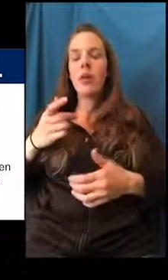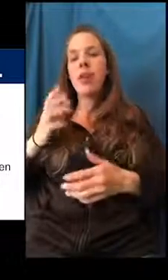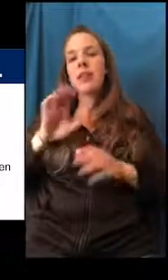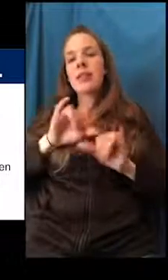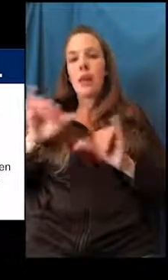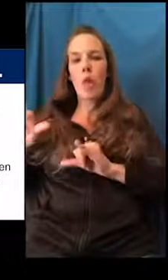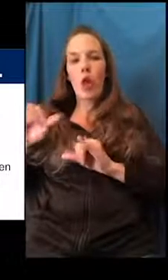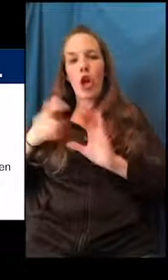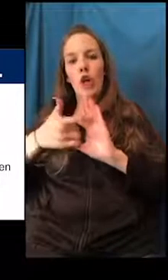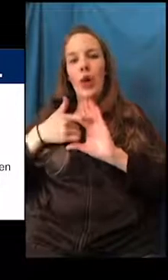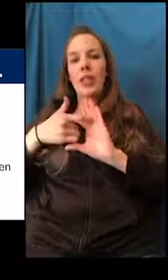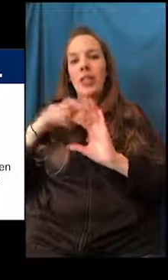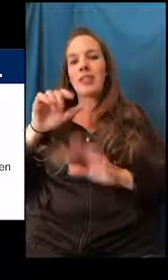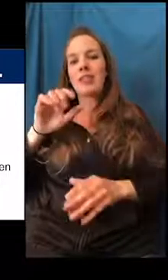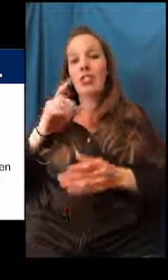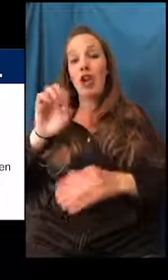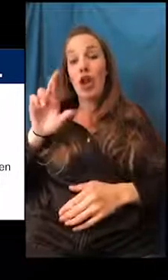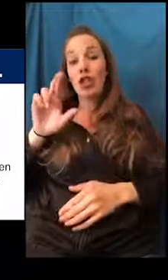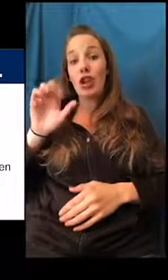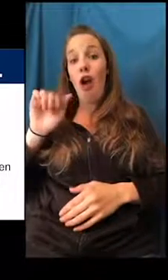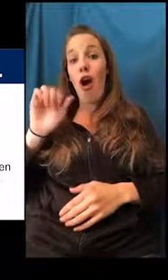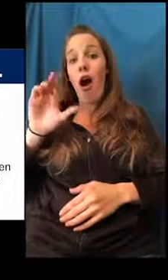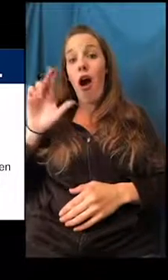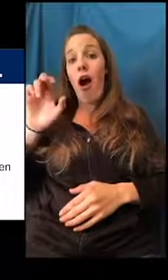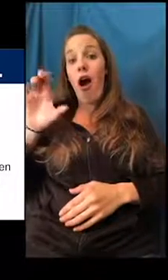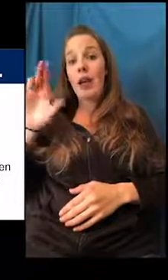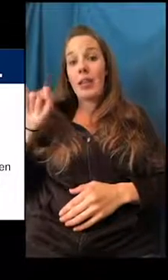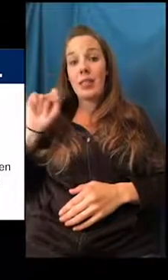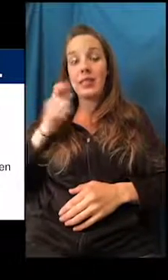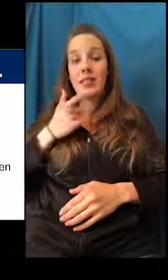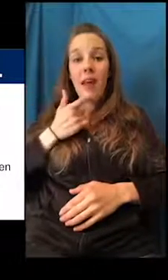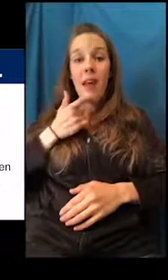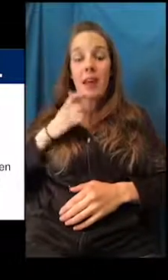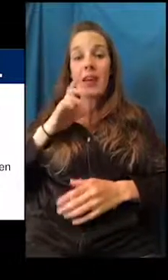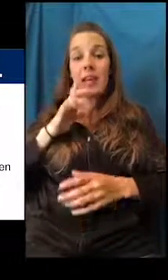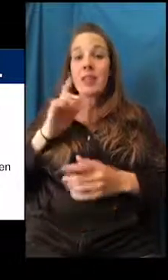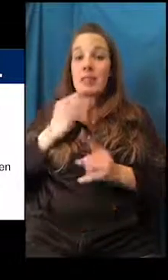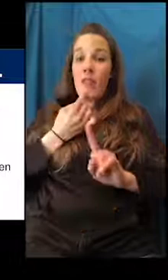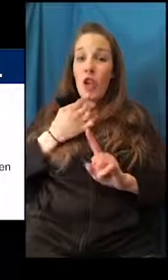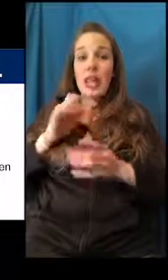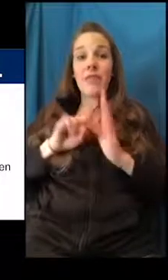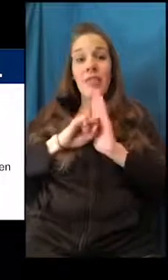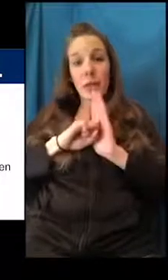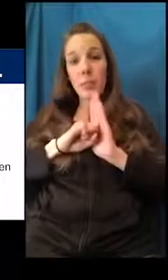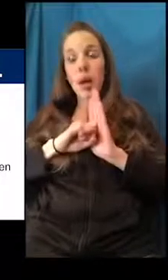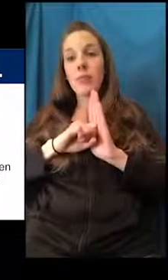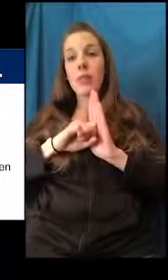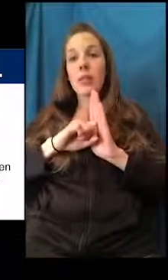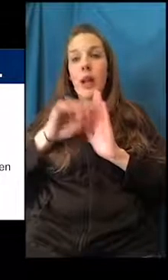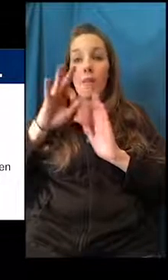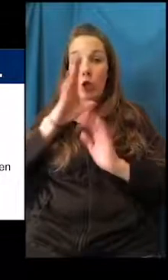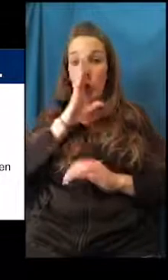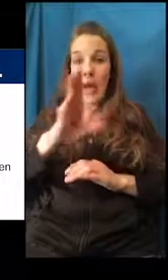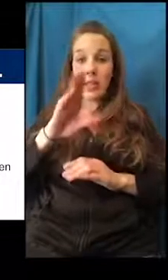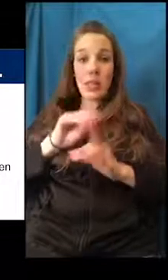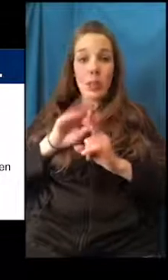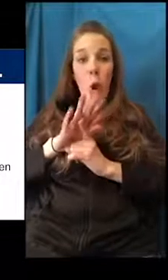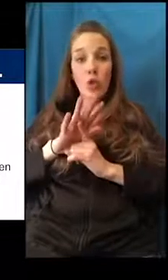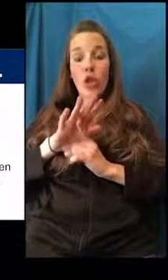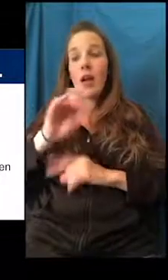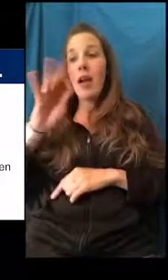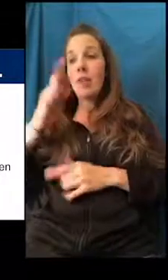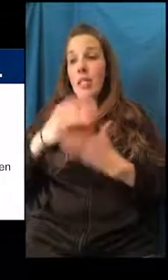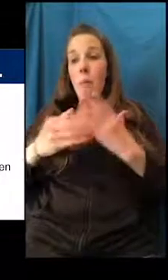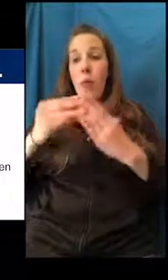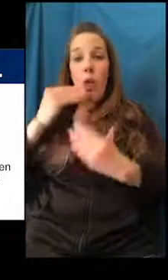Dr. Ockett had said, severity of symptoms, if they have direct exposures, if they have somebody in the home who's